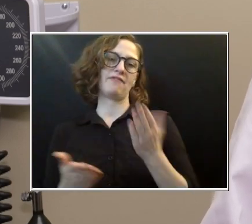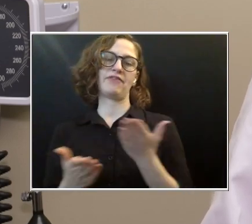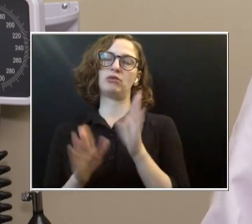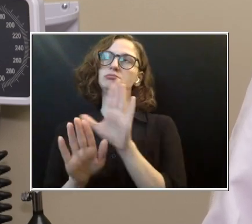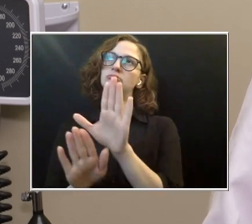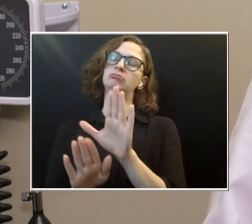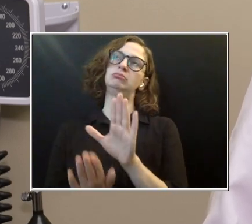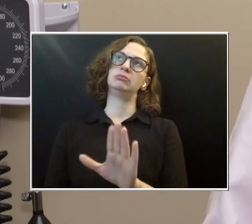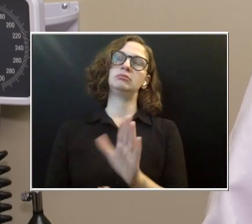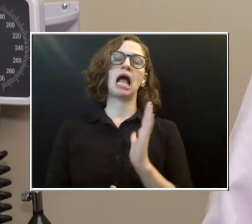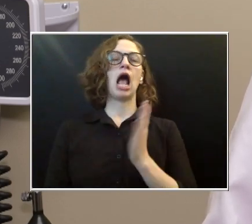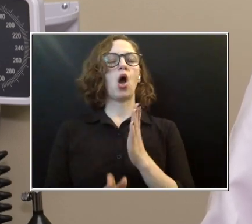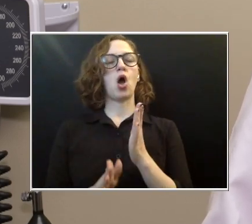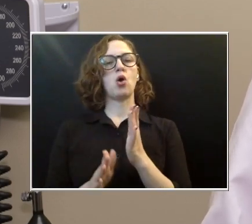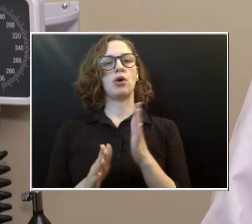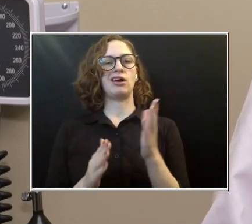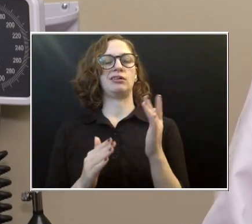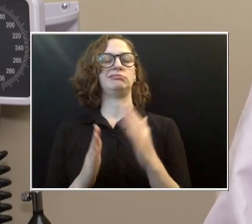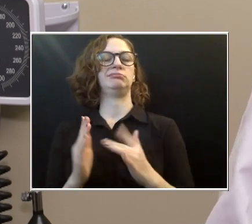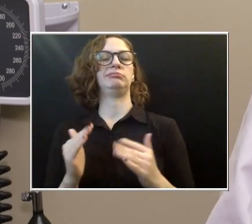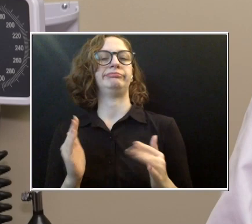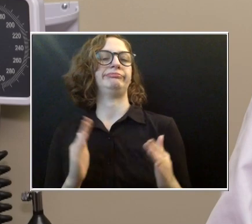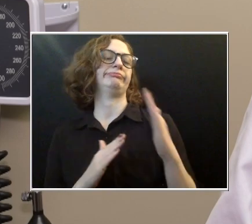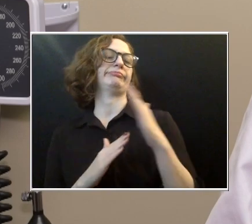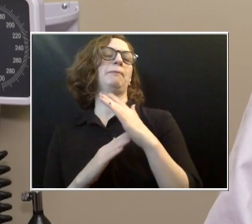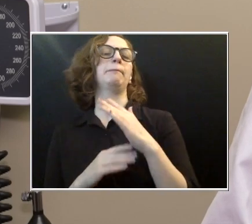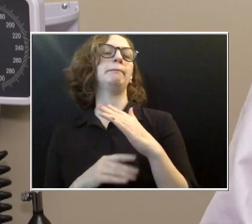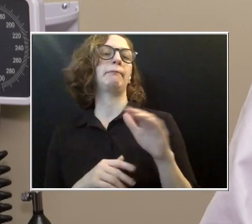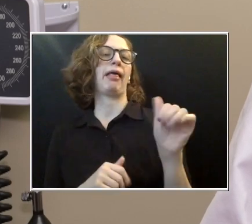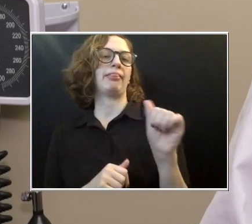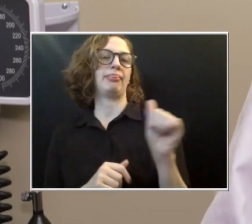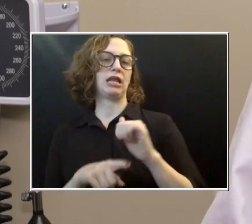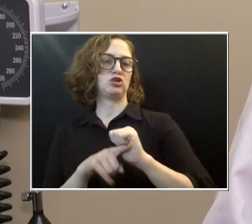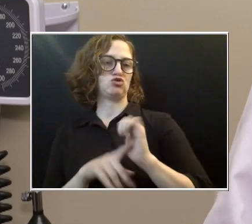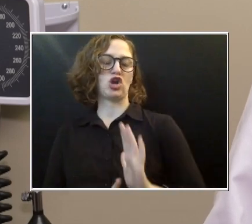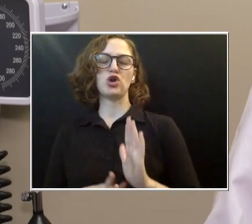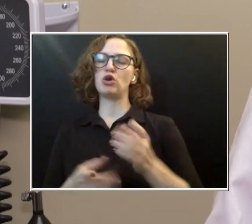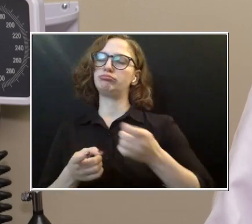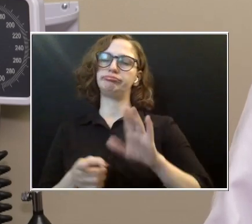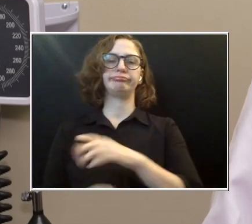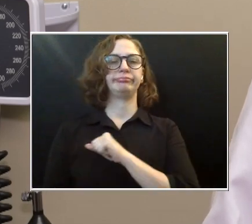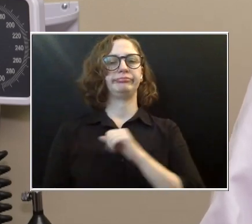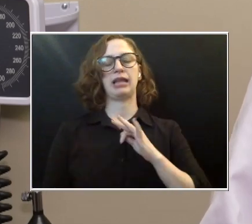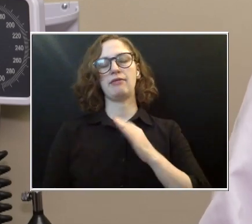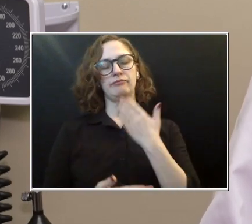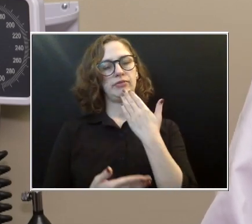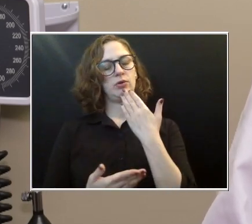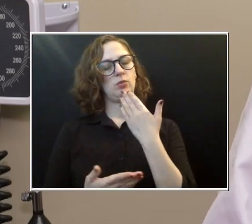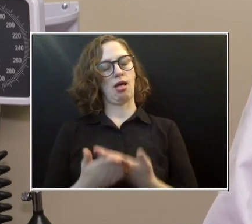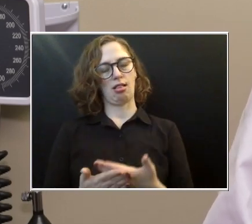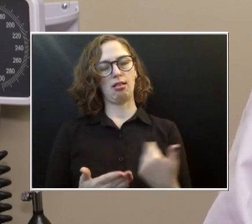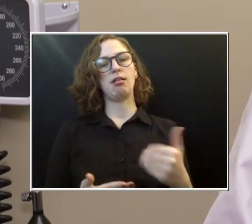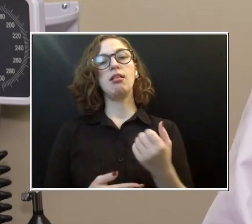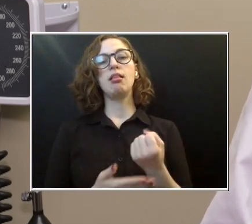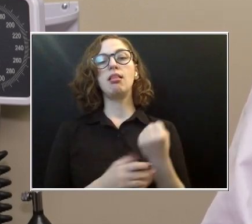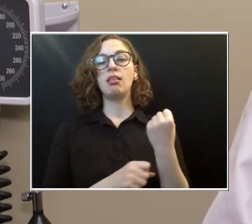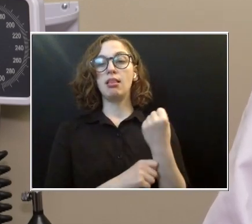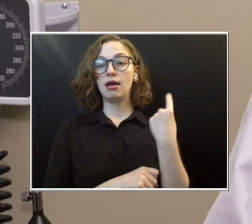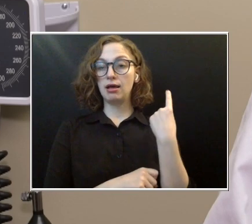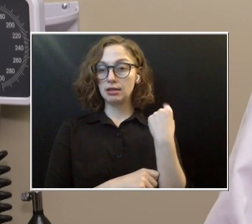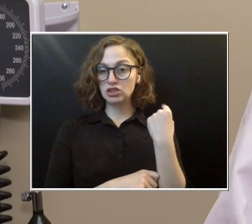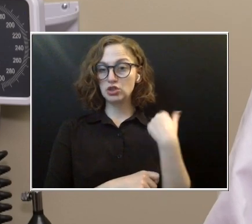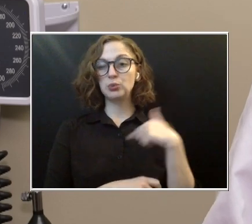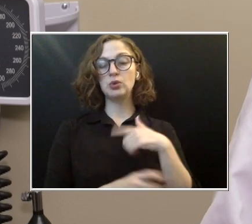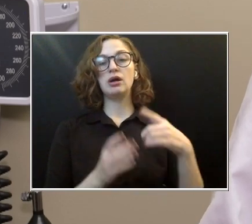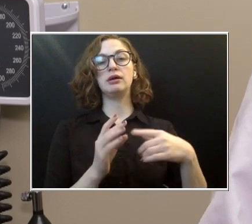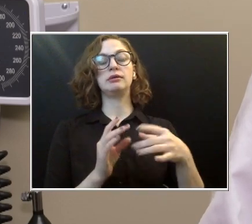trainer, does an amazing job of managing his staff. Last year, you heard specifically a lot about Julie, the physical therapist, who